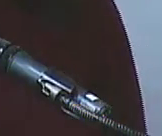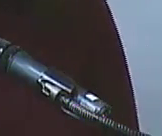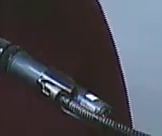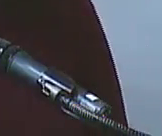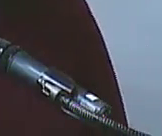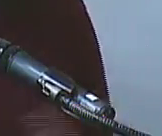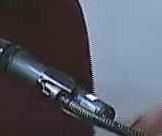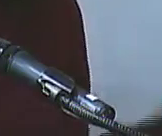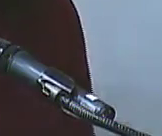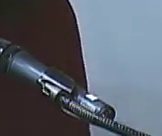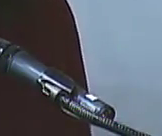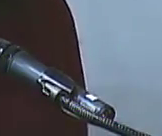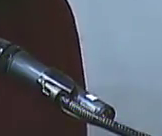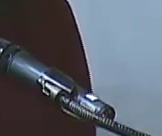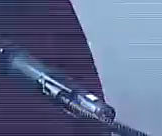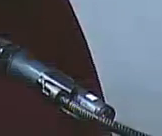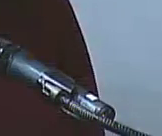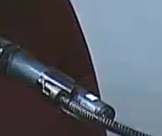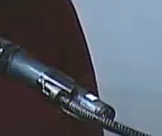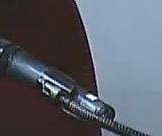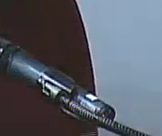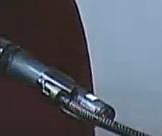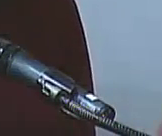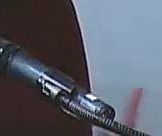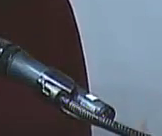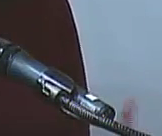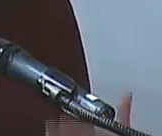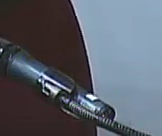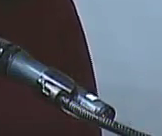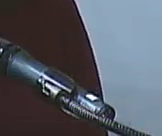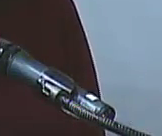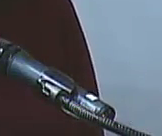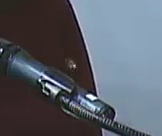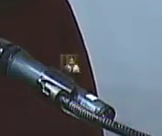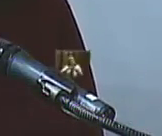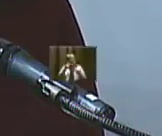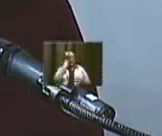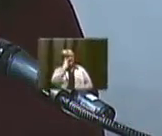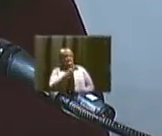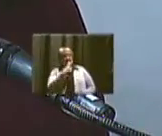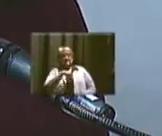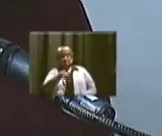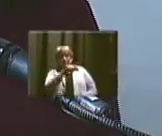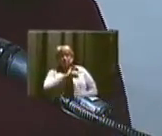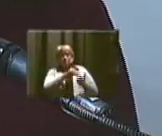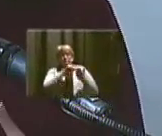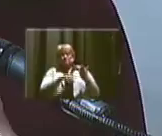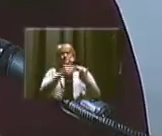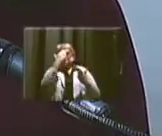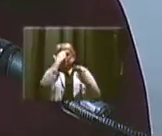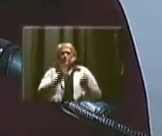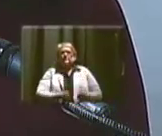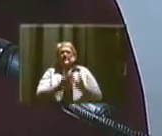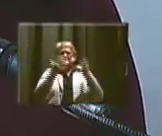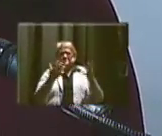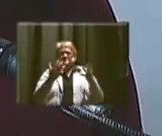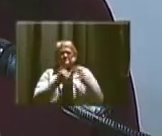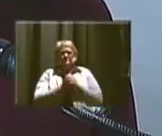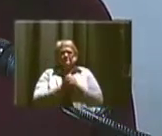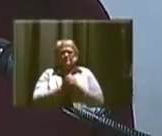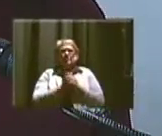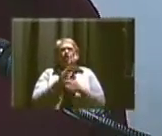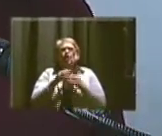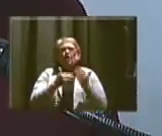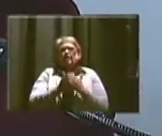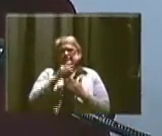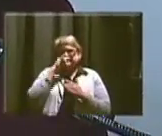Your business, even your pet. But what it did for me was serve as such a wonderful reminder that all the kids that were